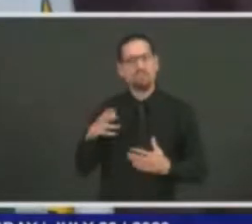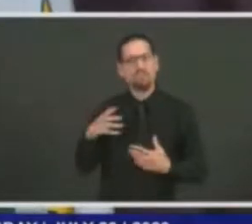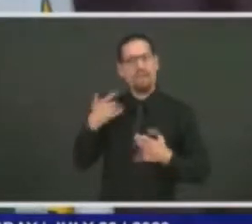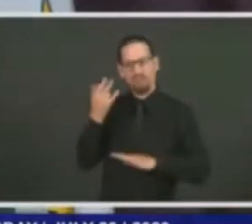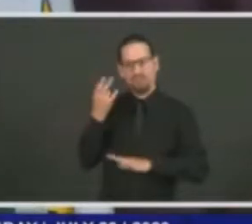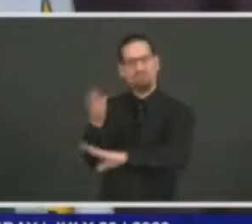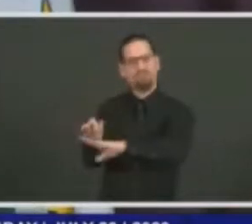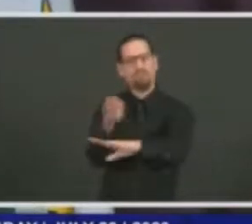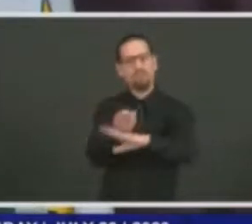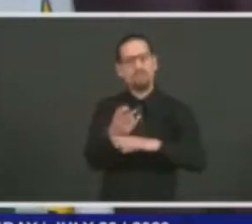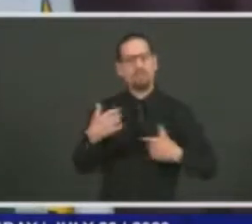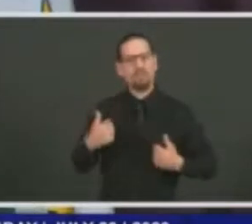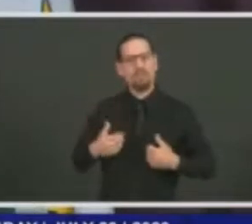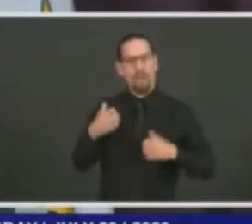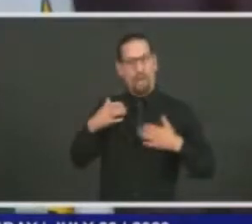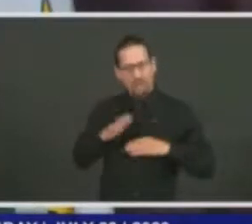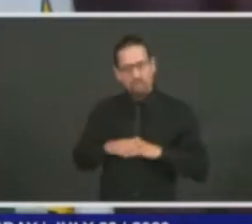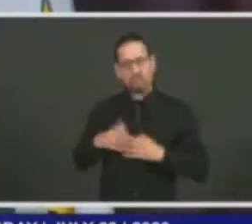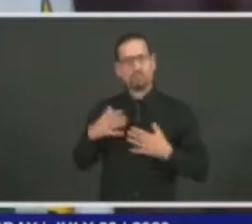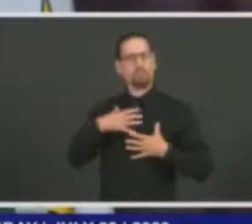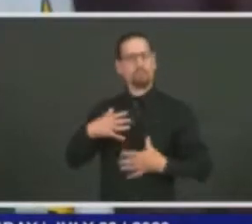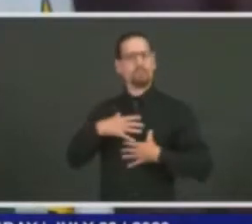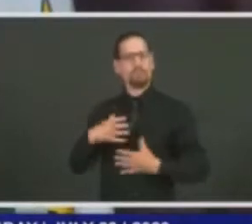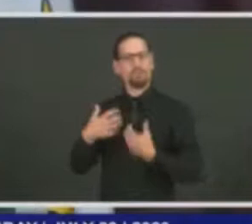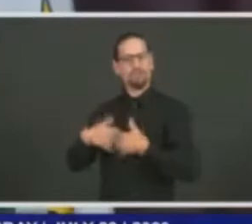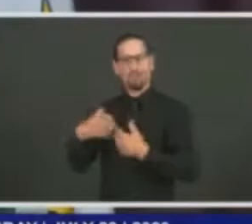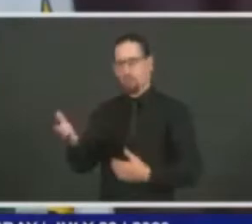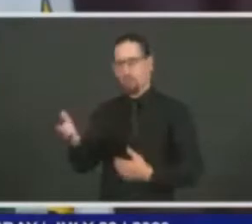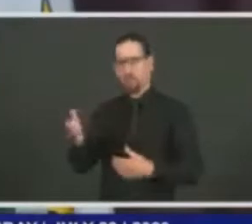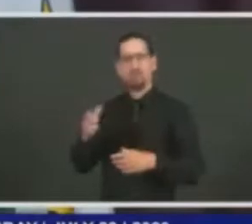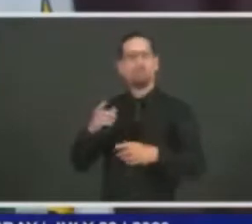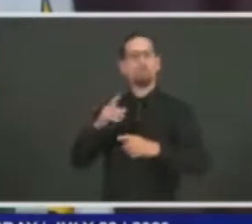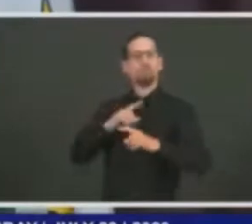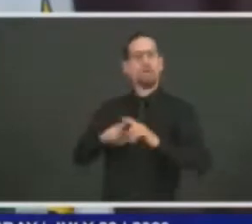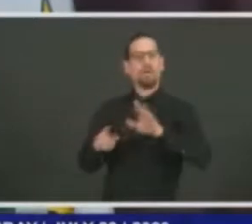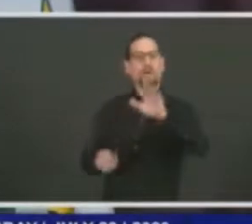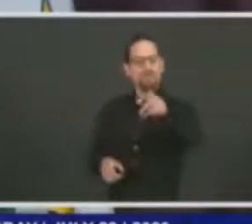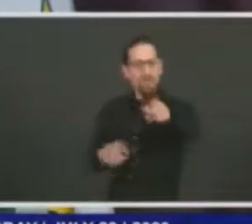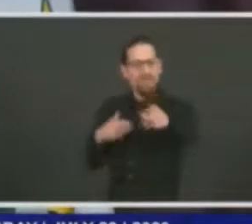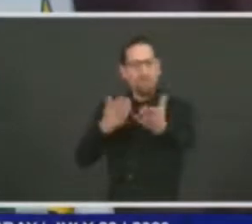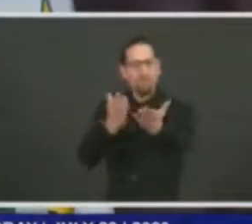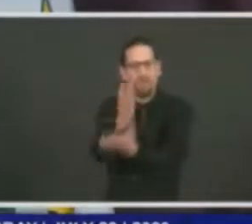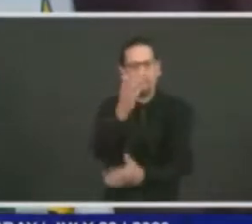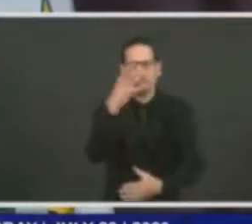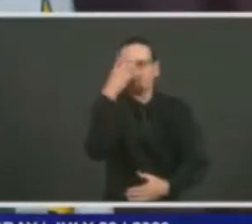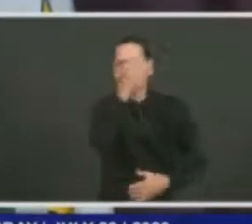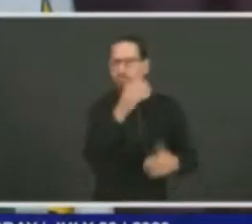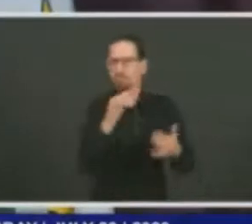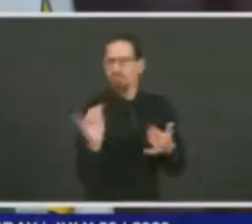Your right to have a party should not infringe on their right to live.